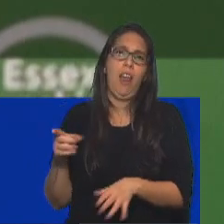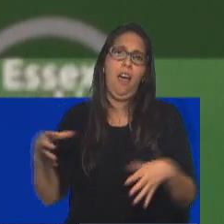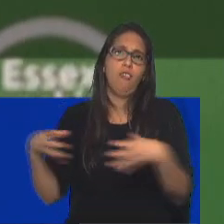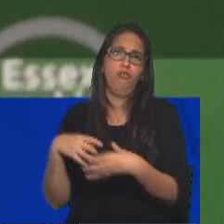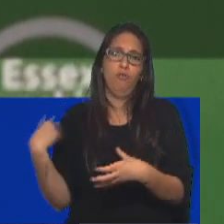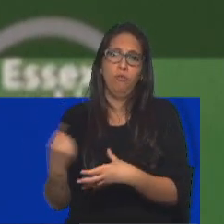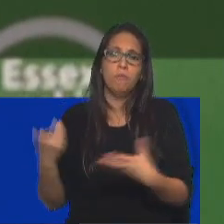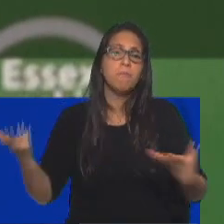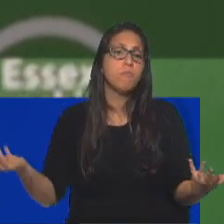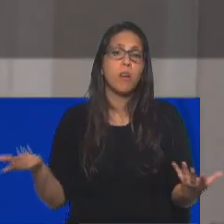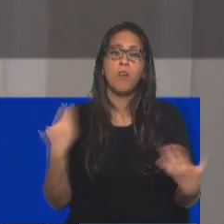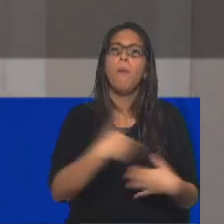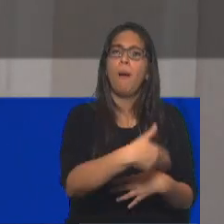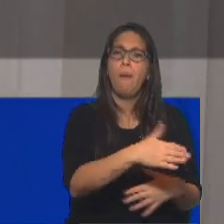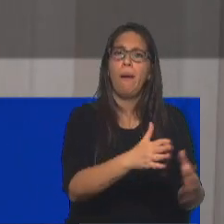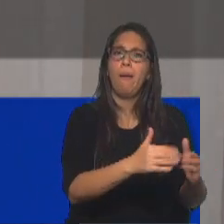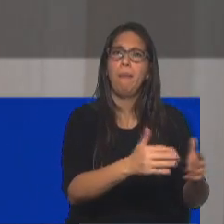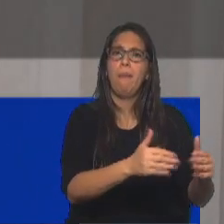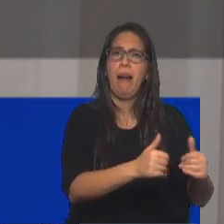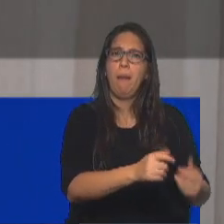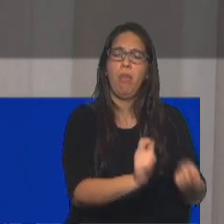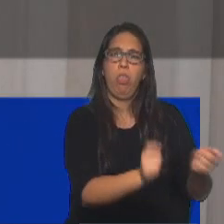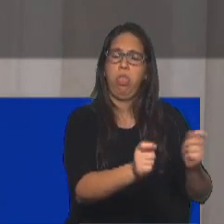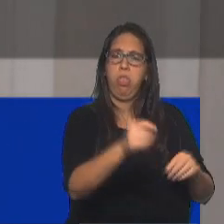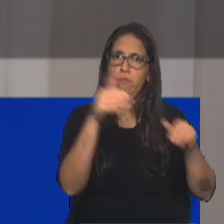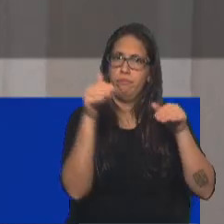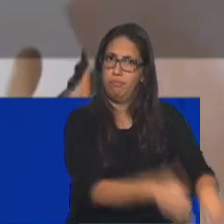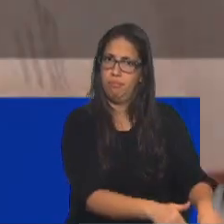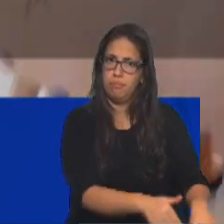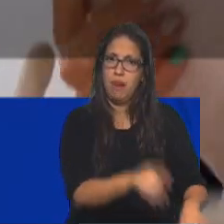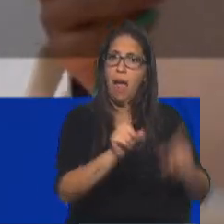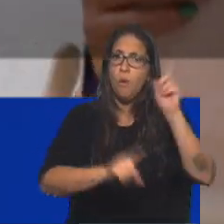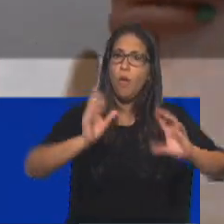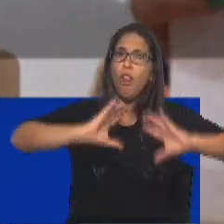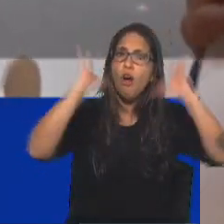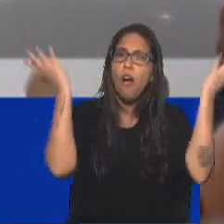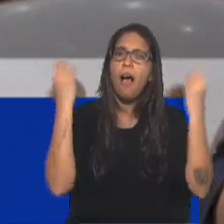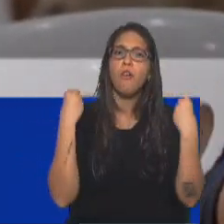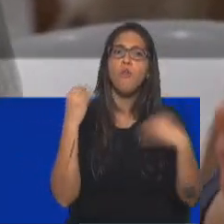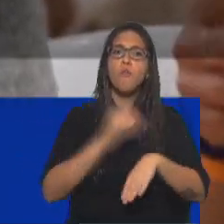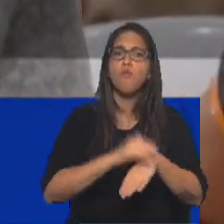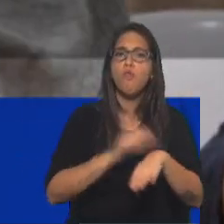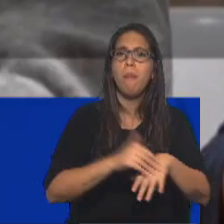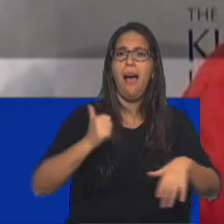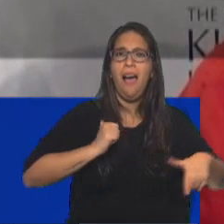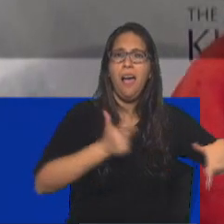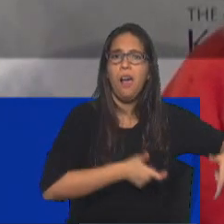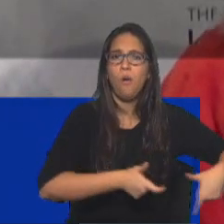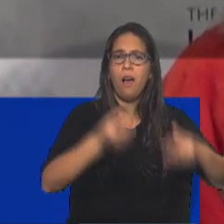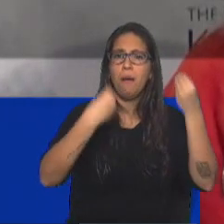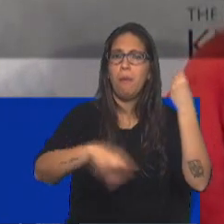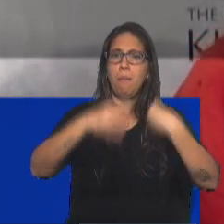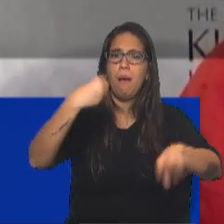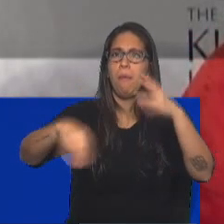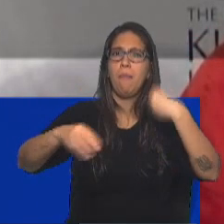be in trouble very, very quickly. People who are angry at the filthy sewage being pumped into their rivers,